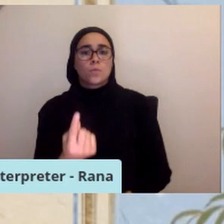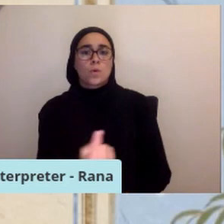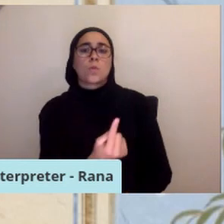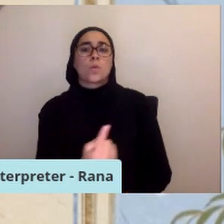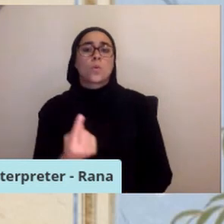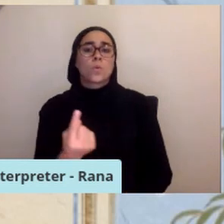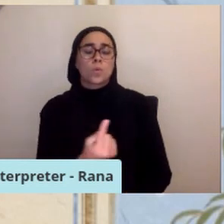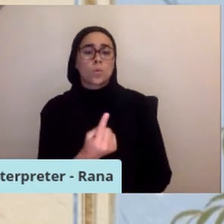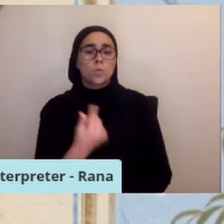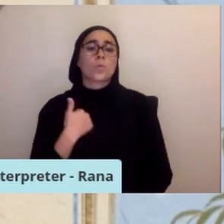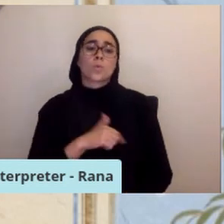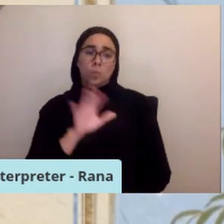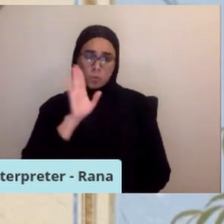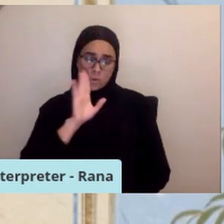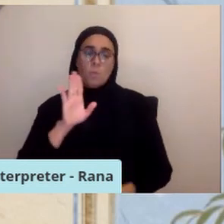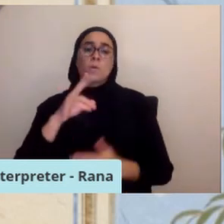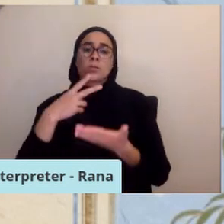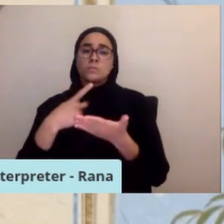We'll highlight three things.